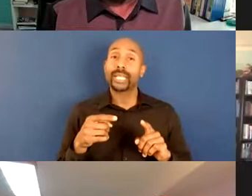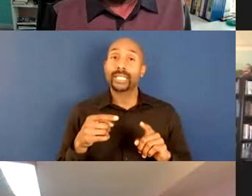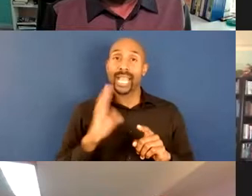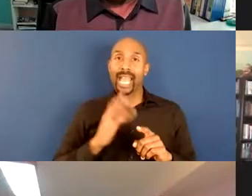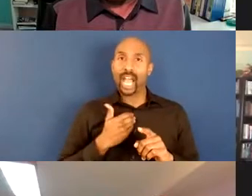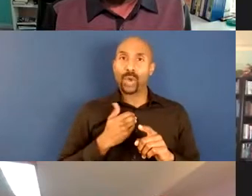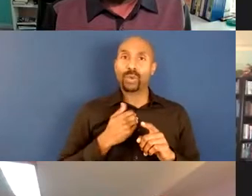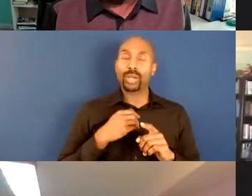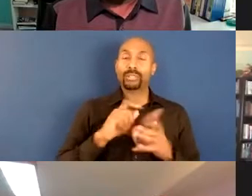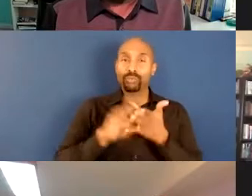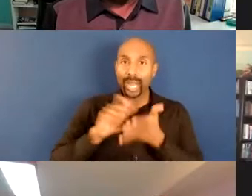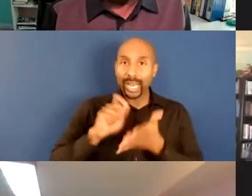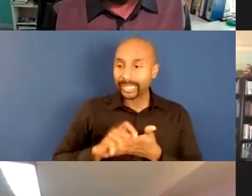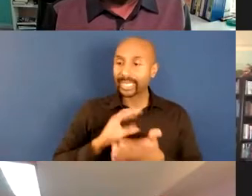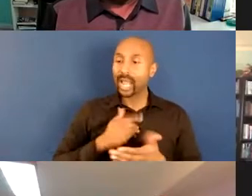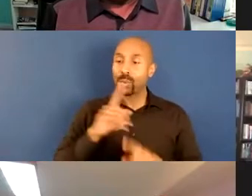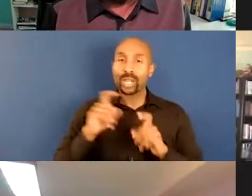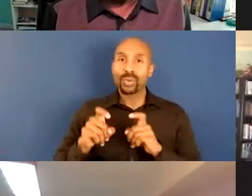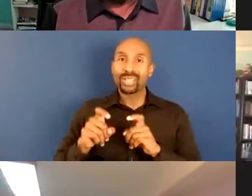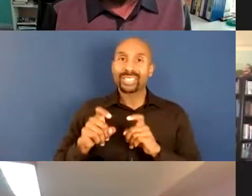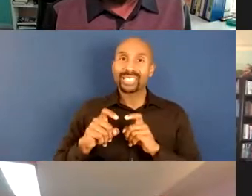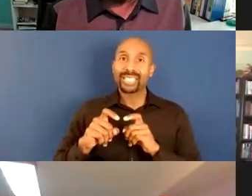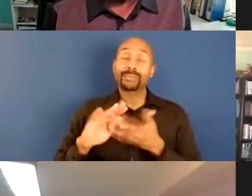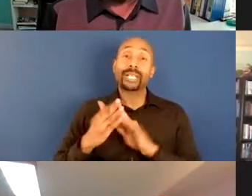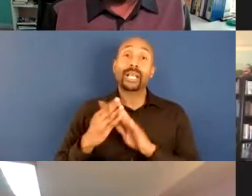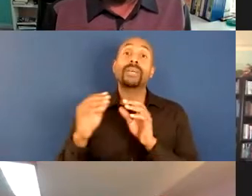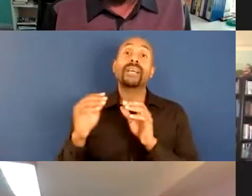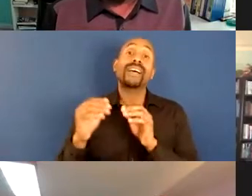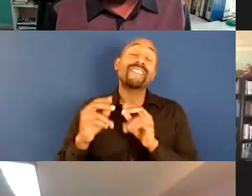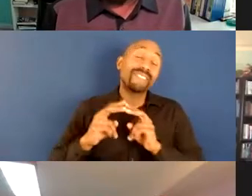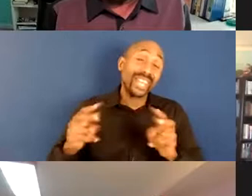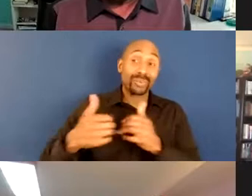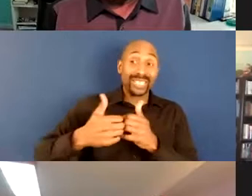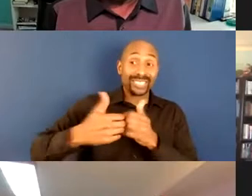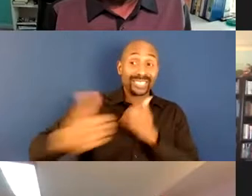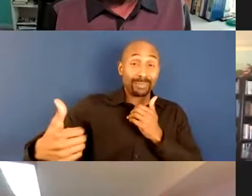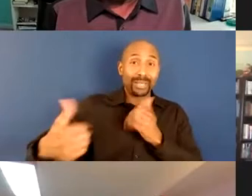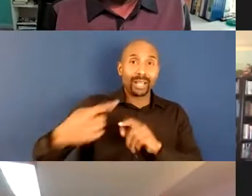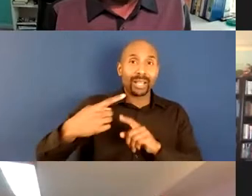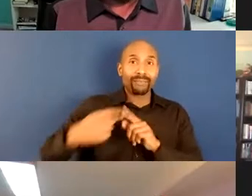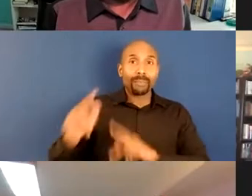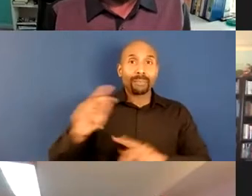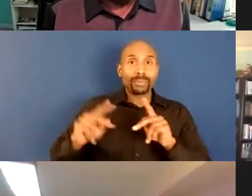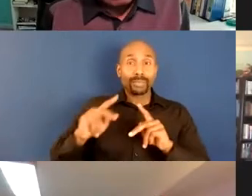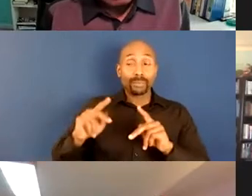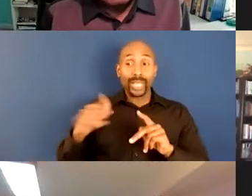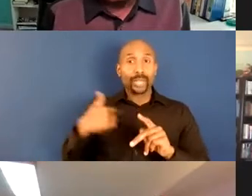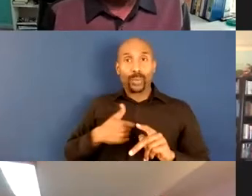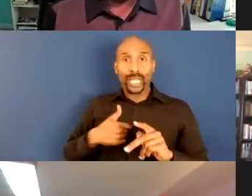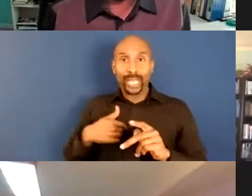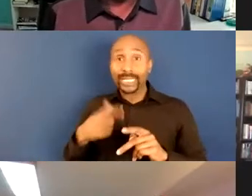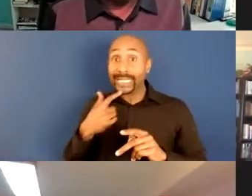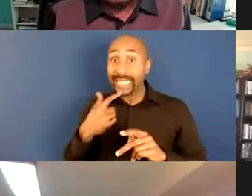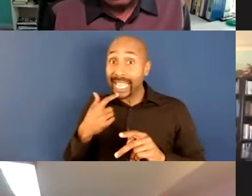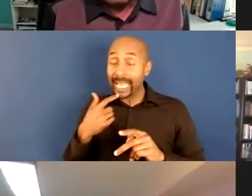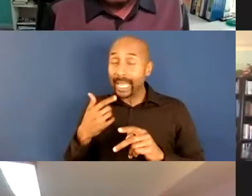writing about, and oftentimes, and with good reason, accord ourselves the right to